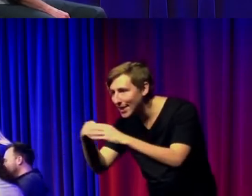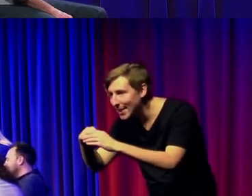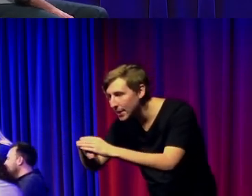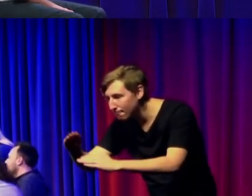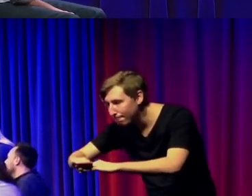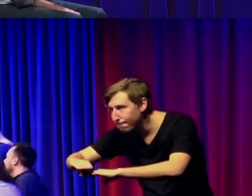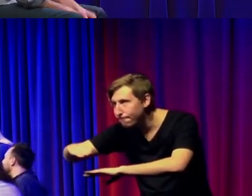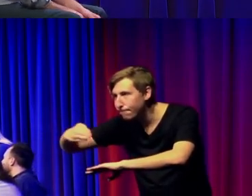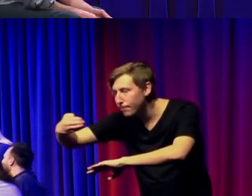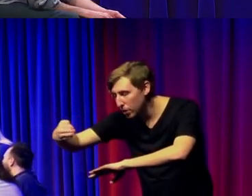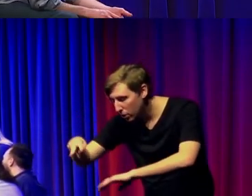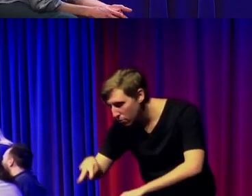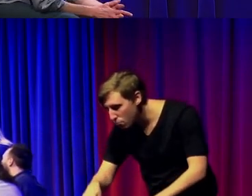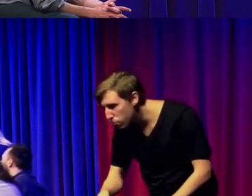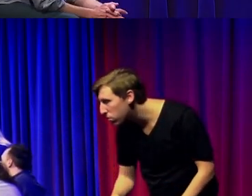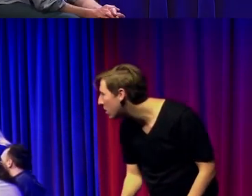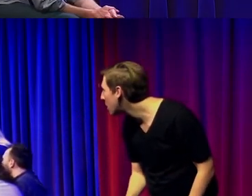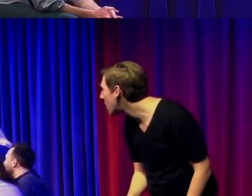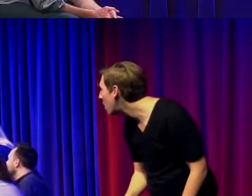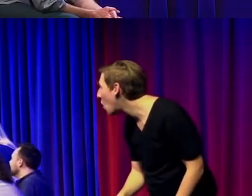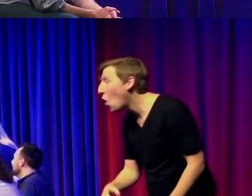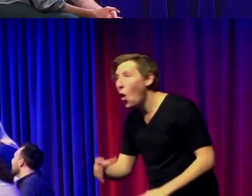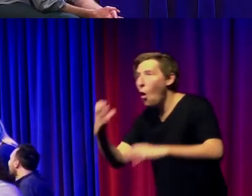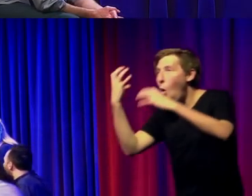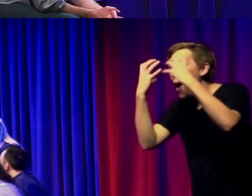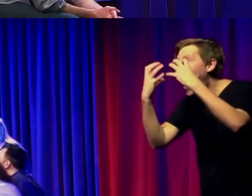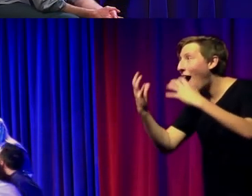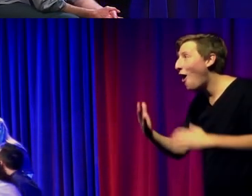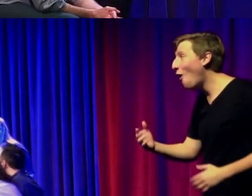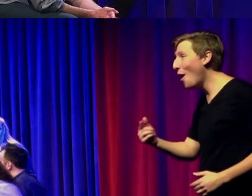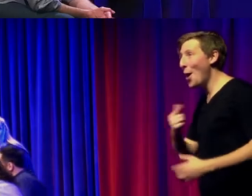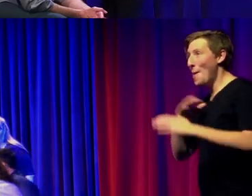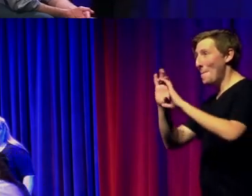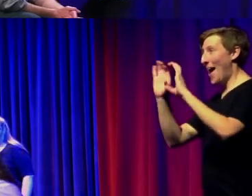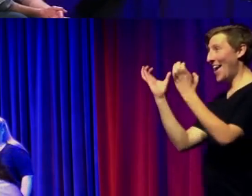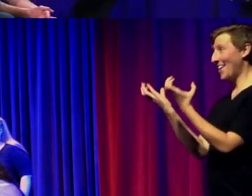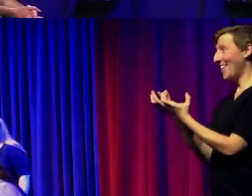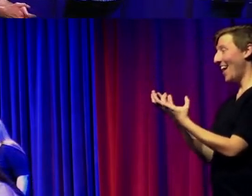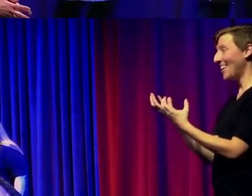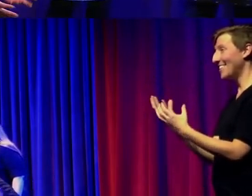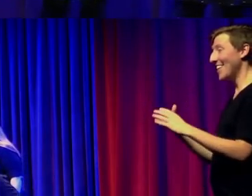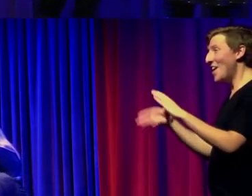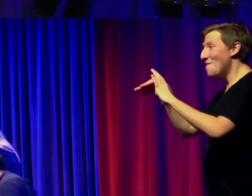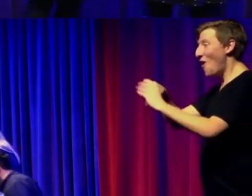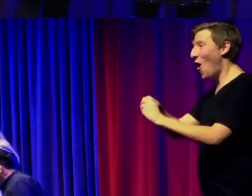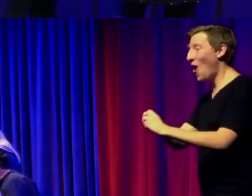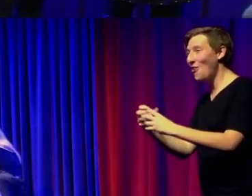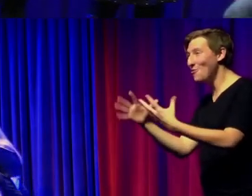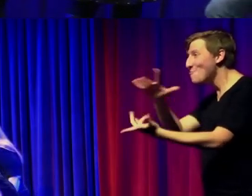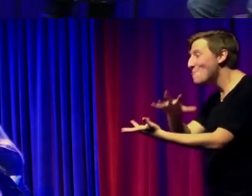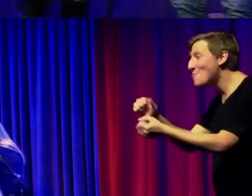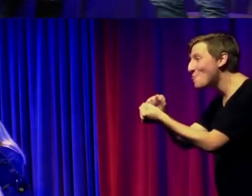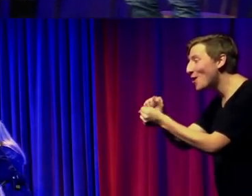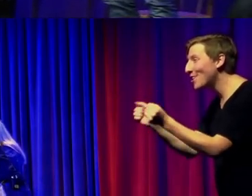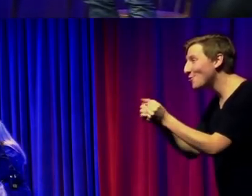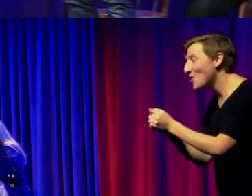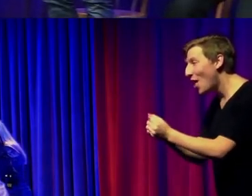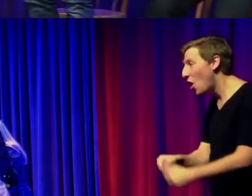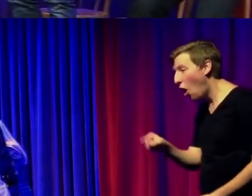Yes! Involved! Engaged! Timothy, you're doing it! I'm real, Mom! Yeah. Oh my god! Oh!